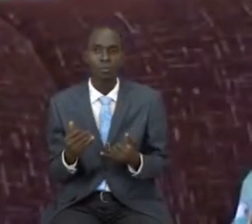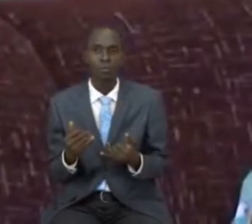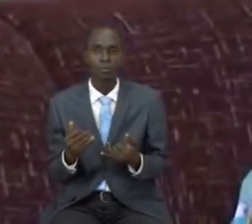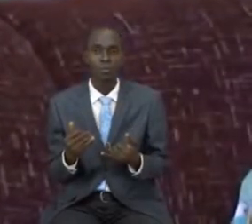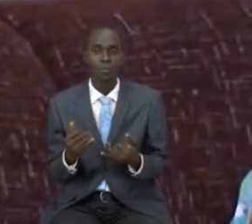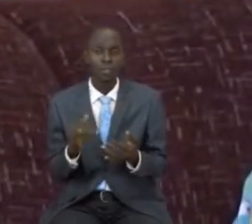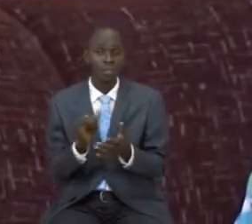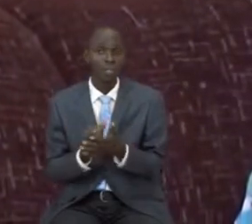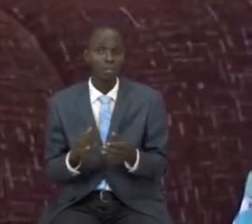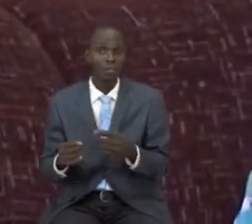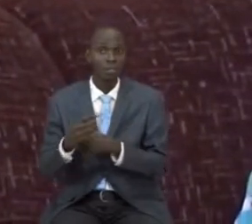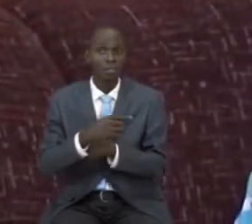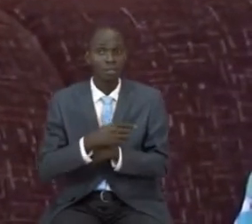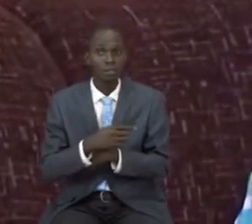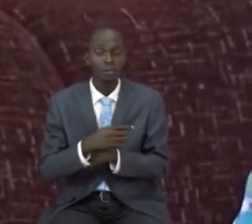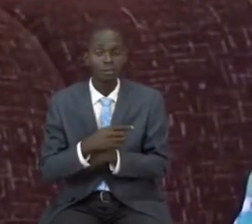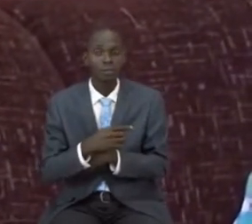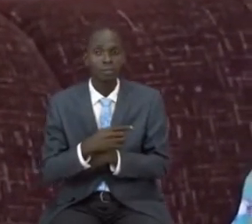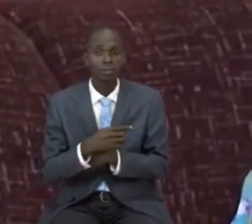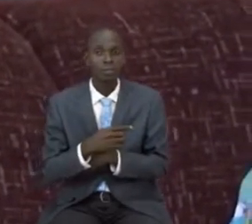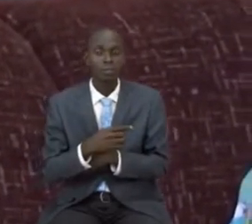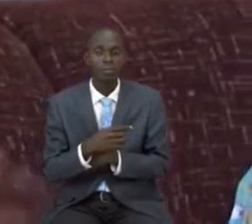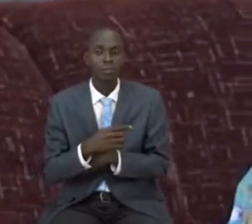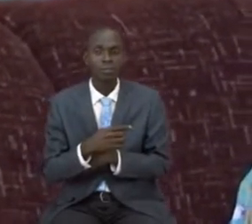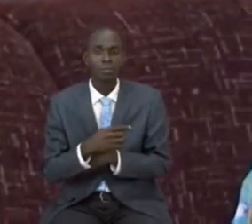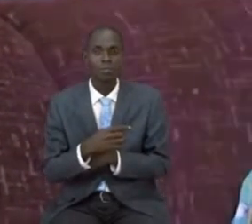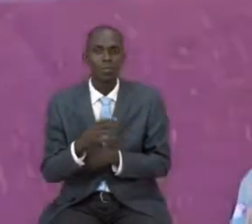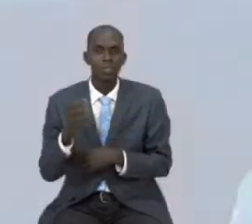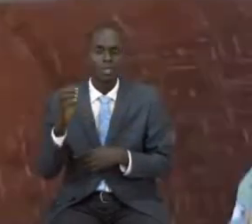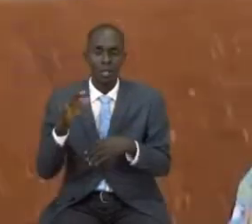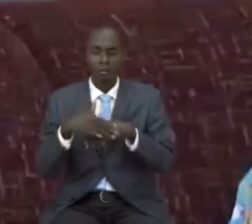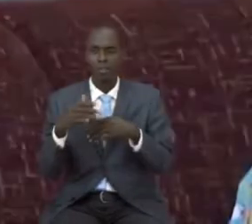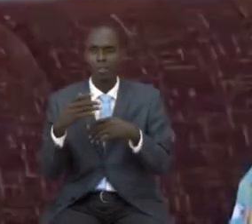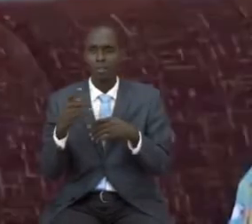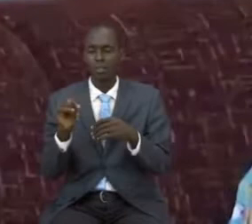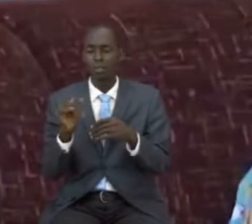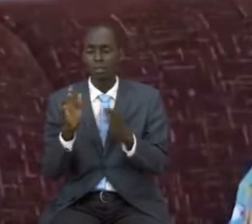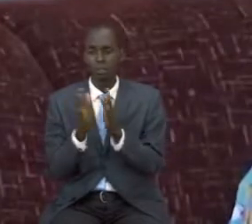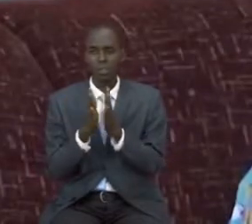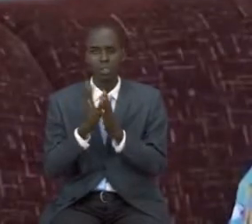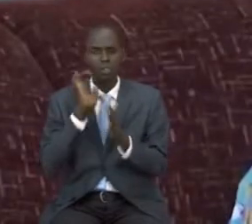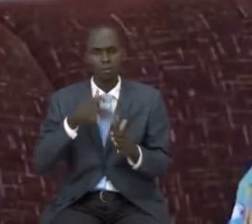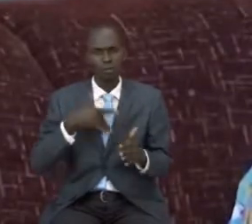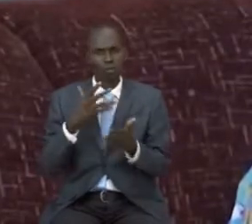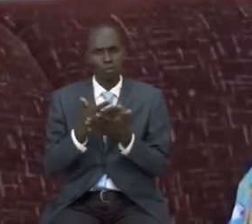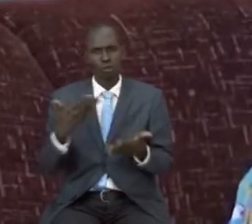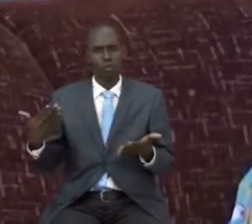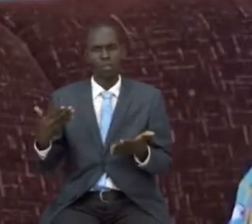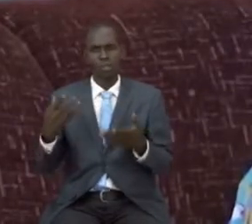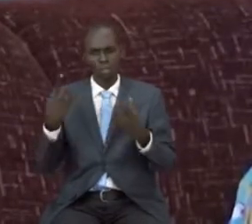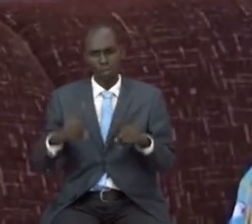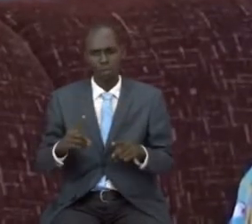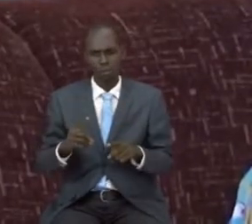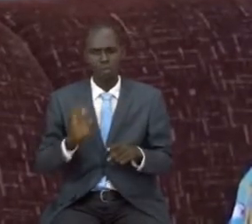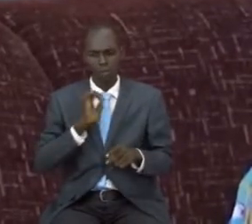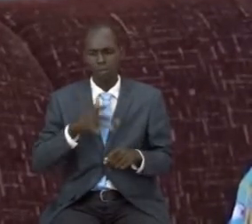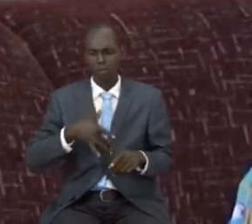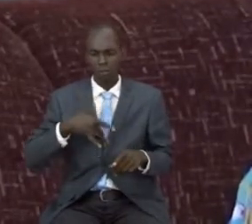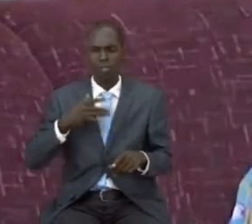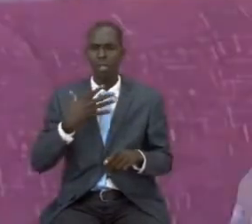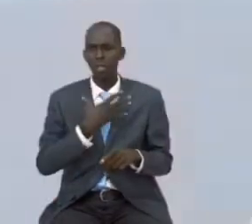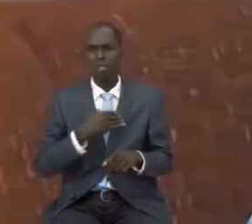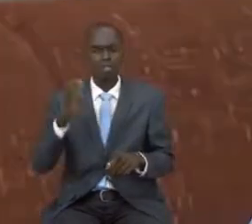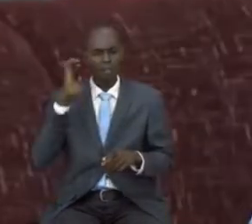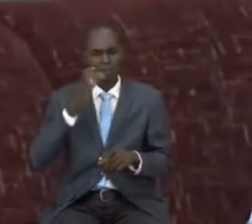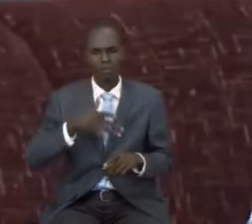one particular day, believing in God, I feel some sensation. But then I believe that I've been healed. I strongly believe that I've been